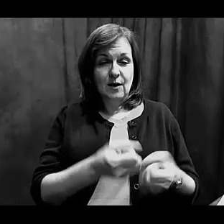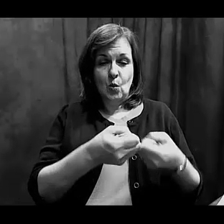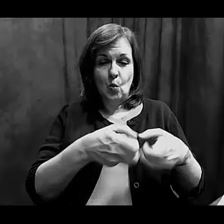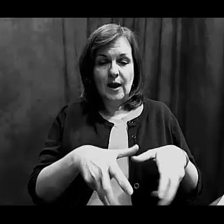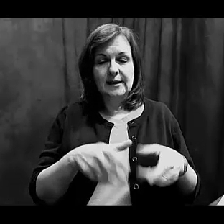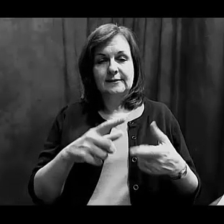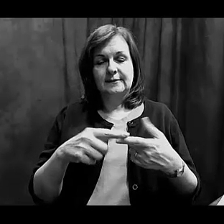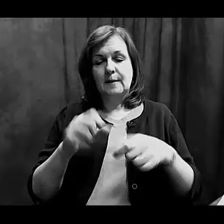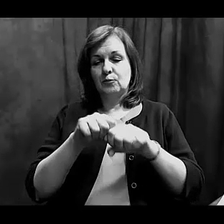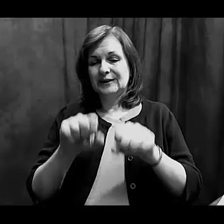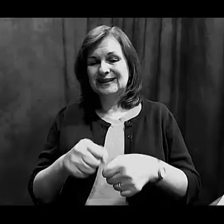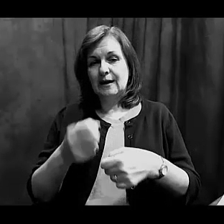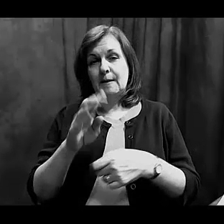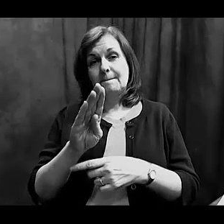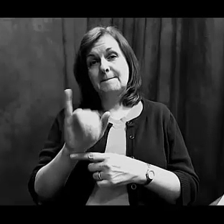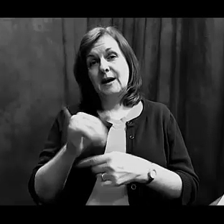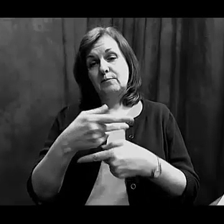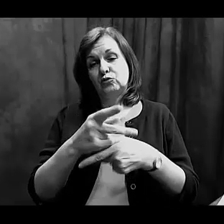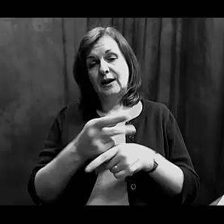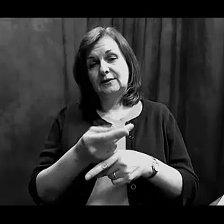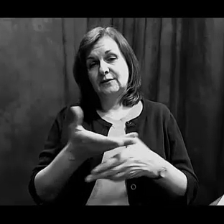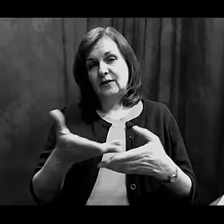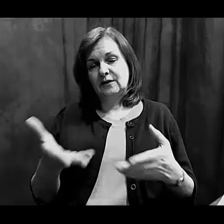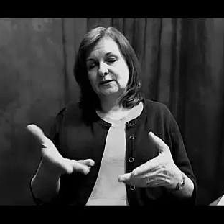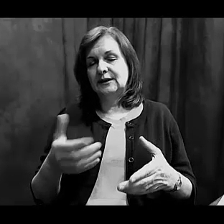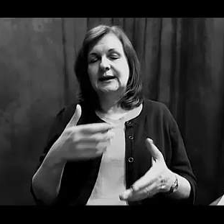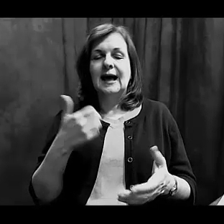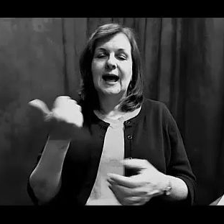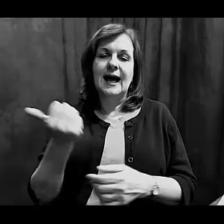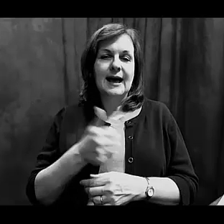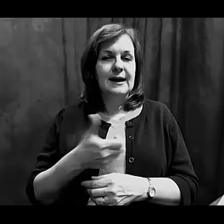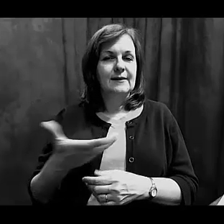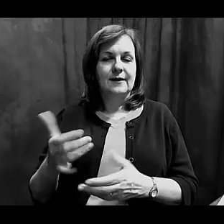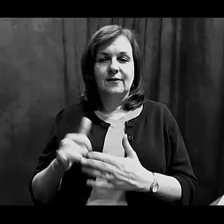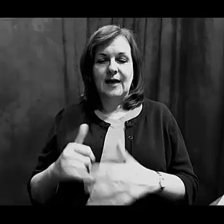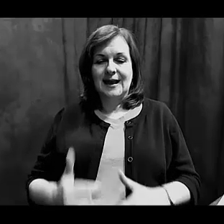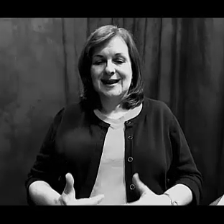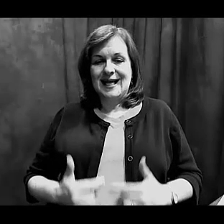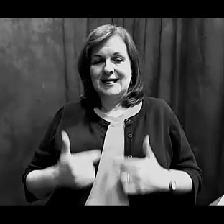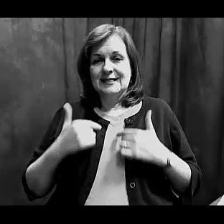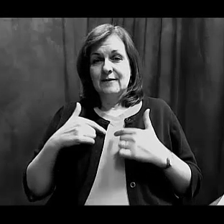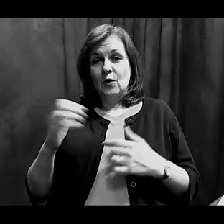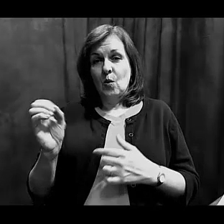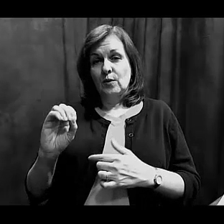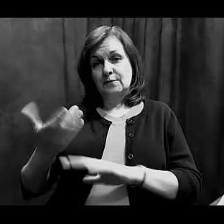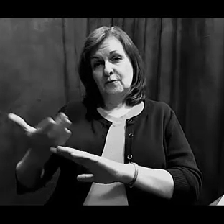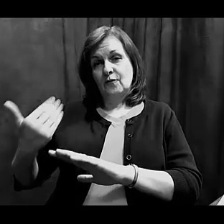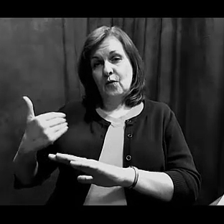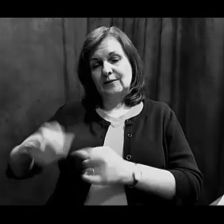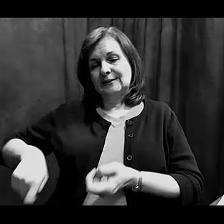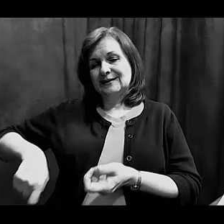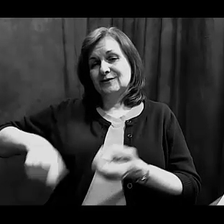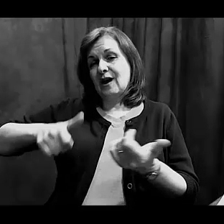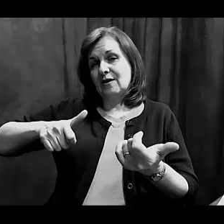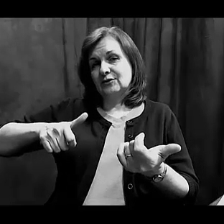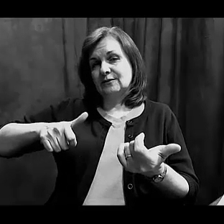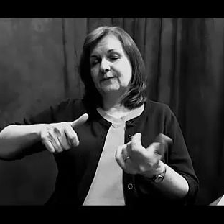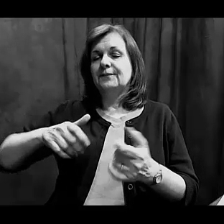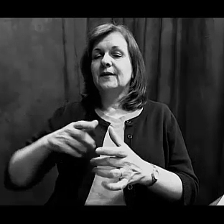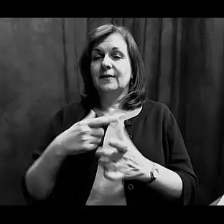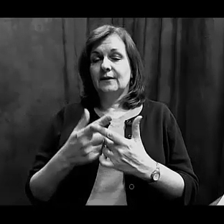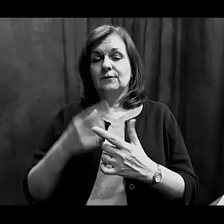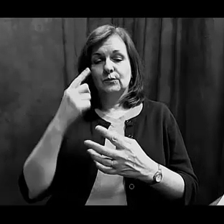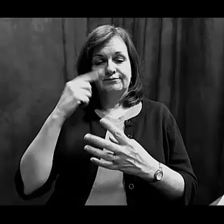down this waste, breaking down byproducts, breaking down anything that a living